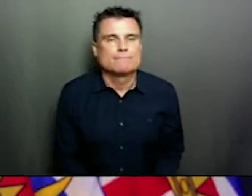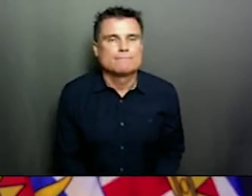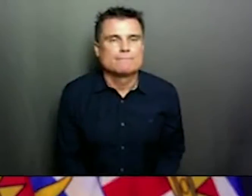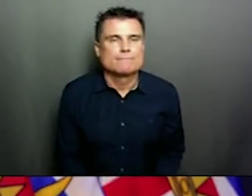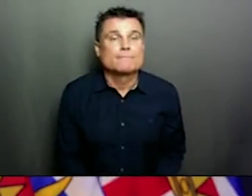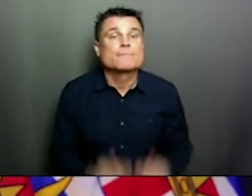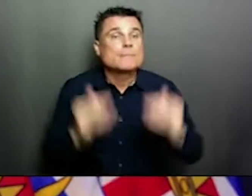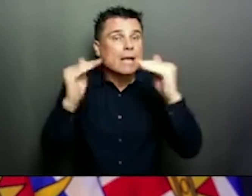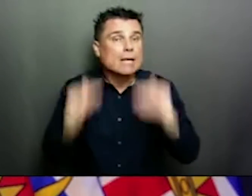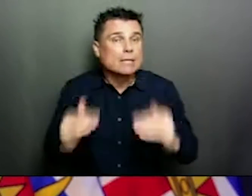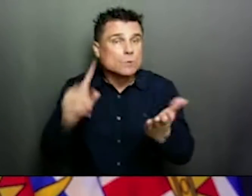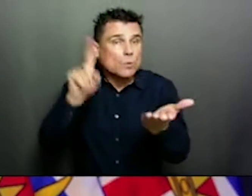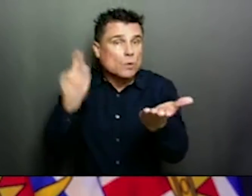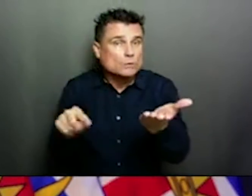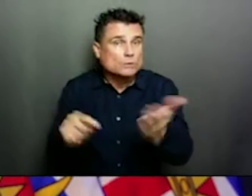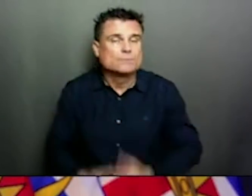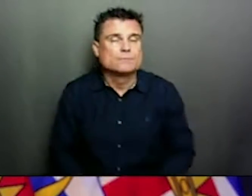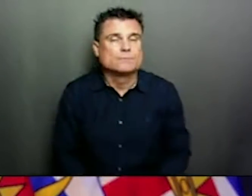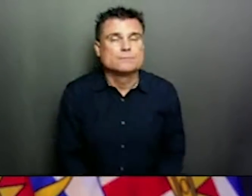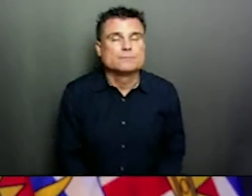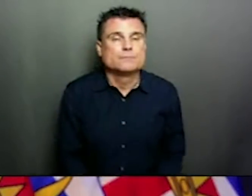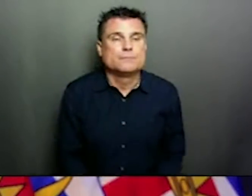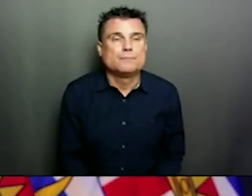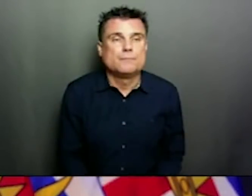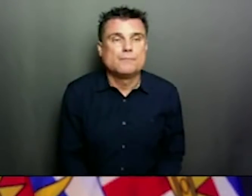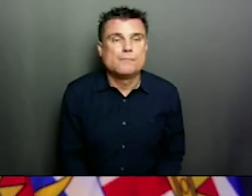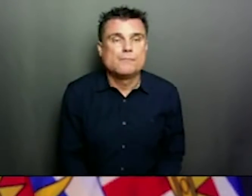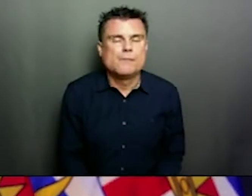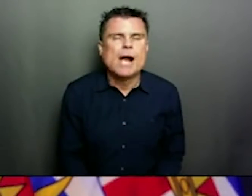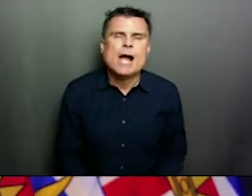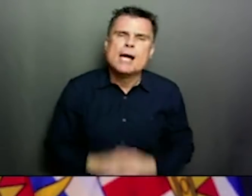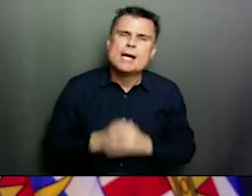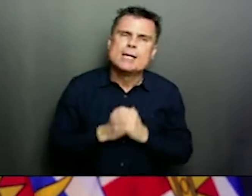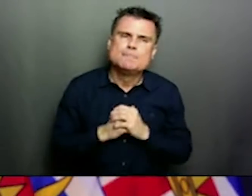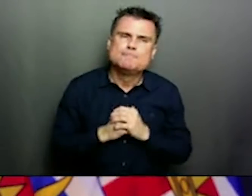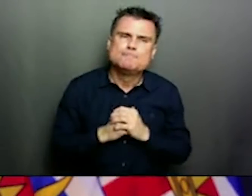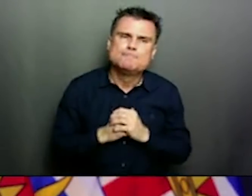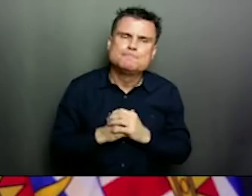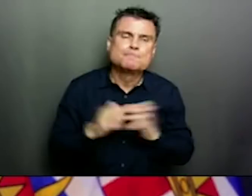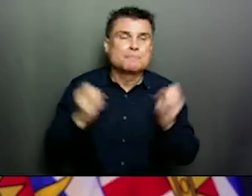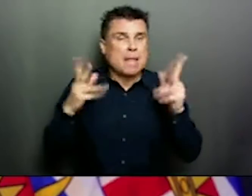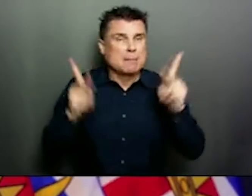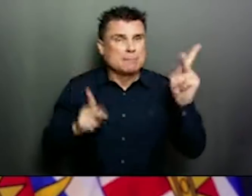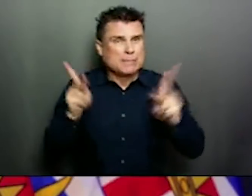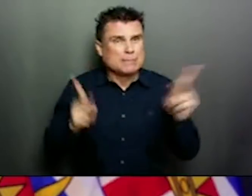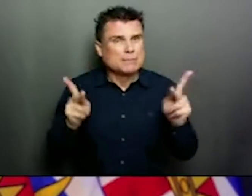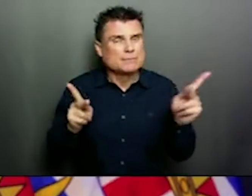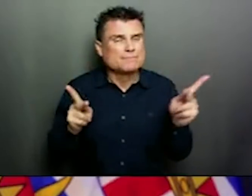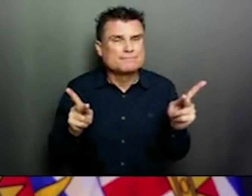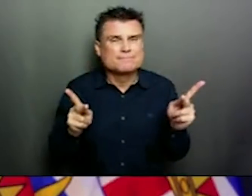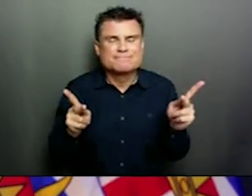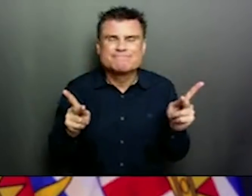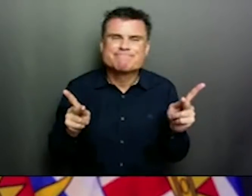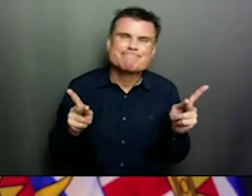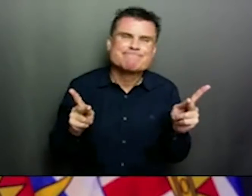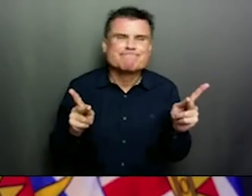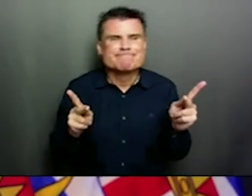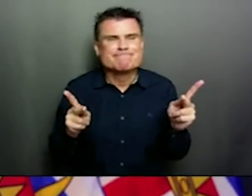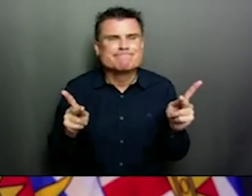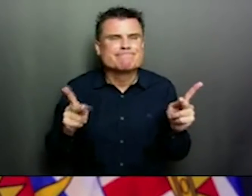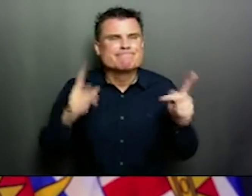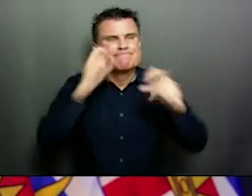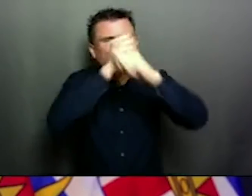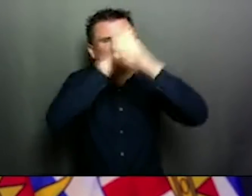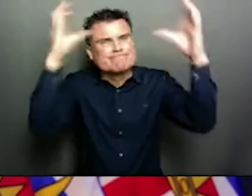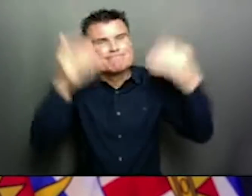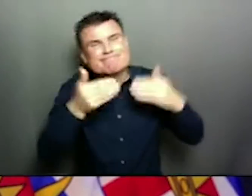You're hearing from a lot of people grappling with what they're supposed to do at Christmas time around, seeing their family. And there's a few scenarios